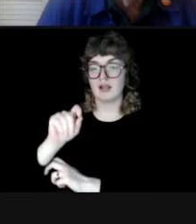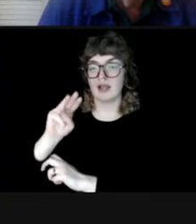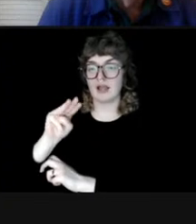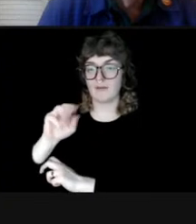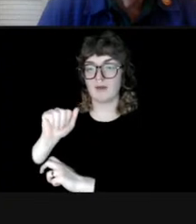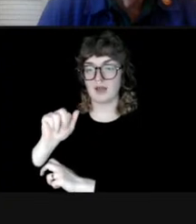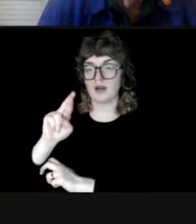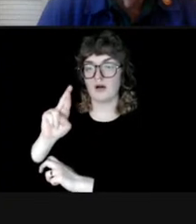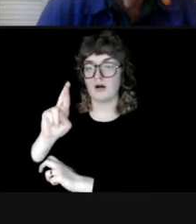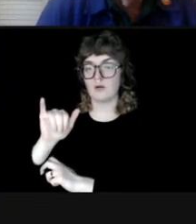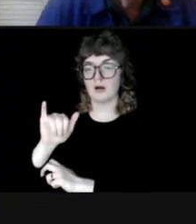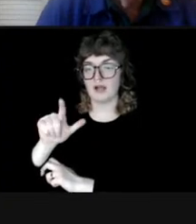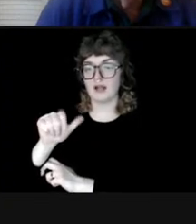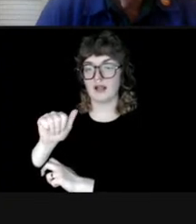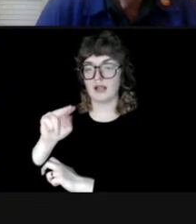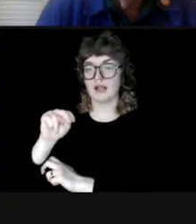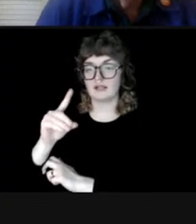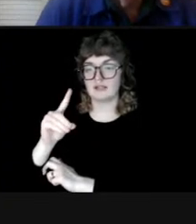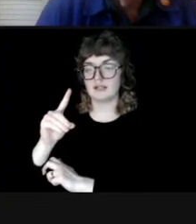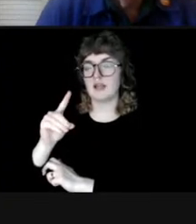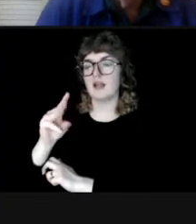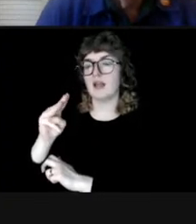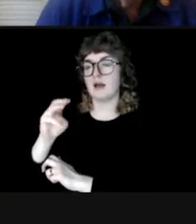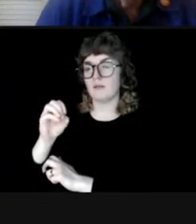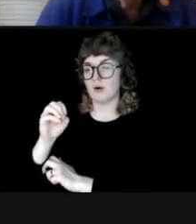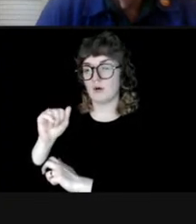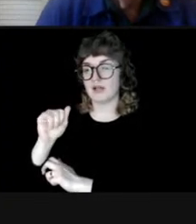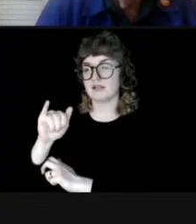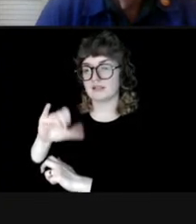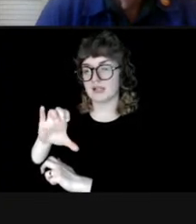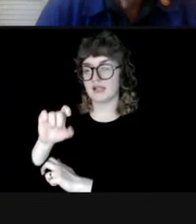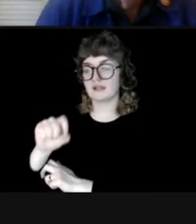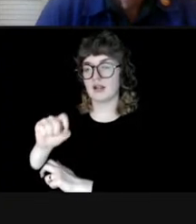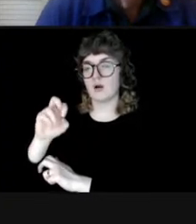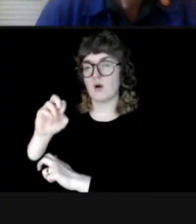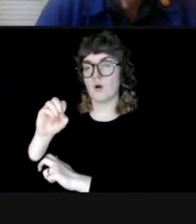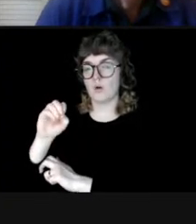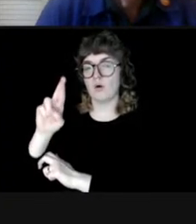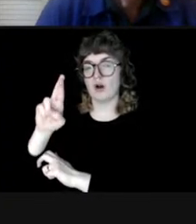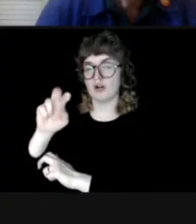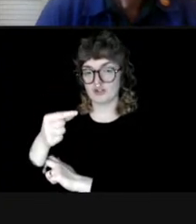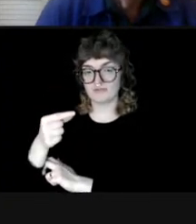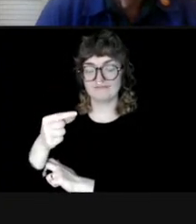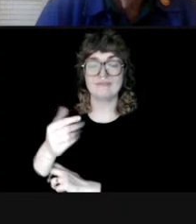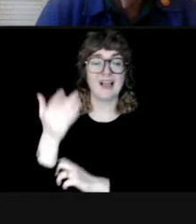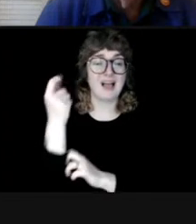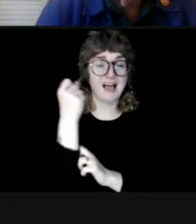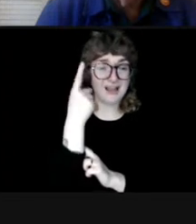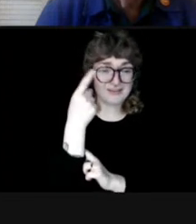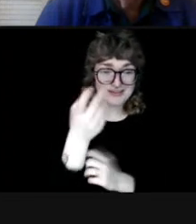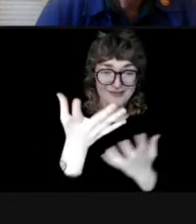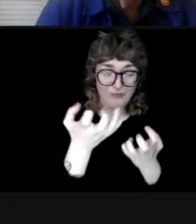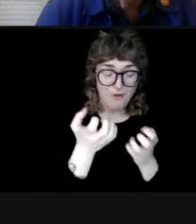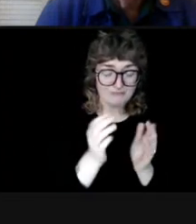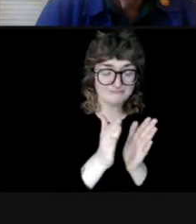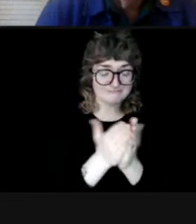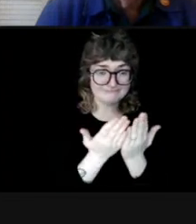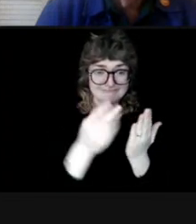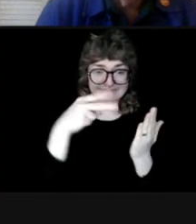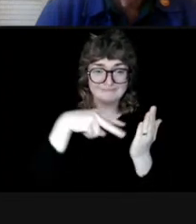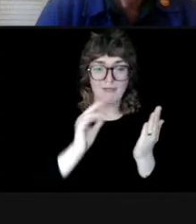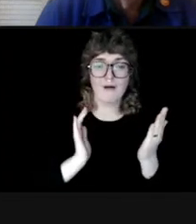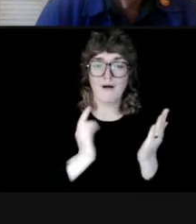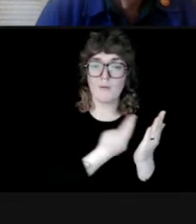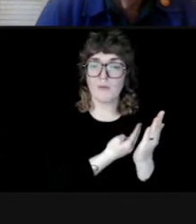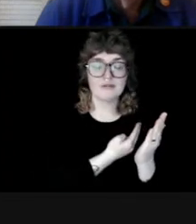www.marylandmosaic.org. We understand that you may want to see our book. It's not a state history. We produced a limited number only